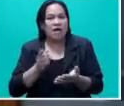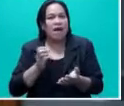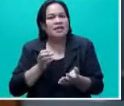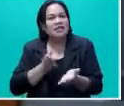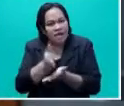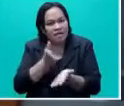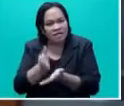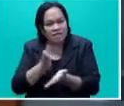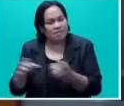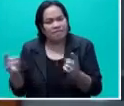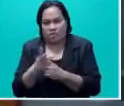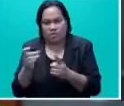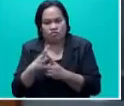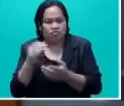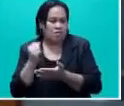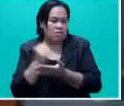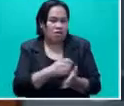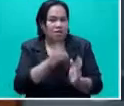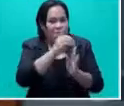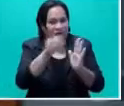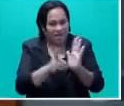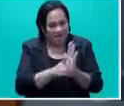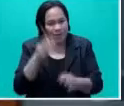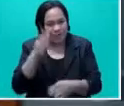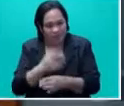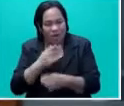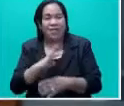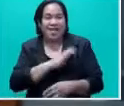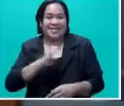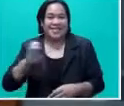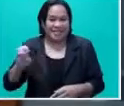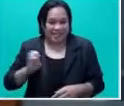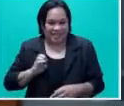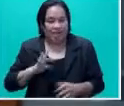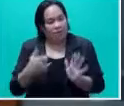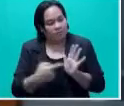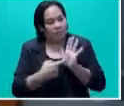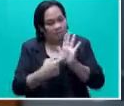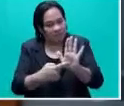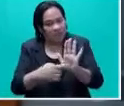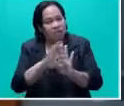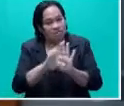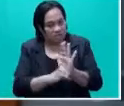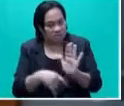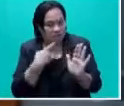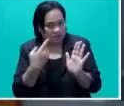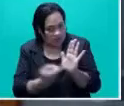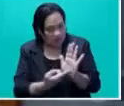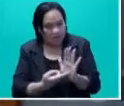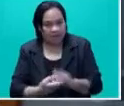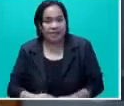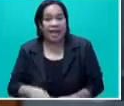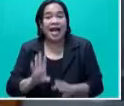is paramount in supporting the democratic functions of the executive as mandated under the Constitution. The